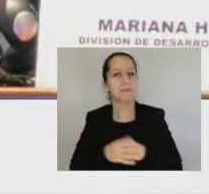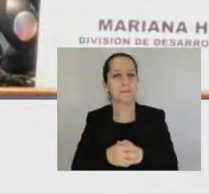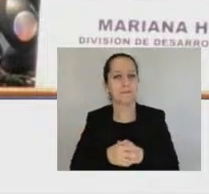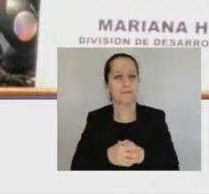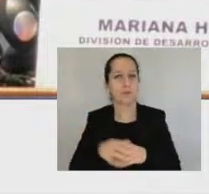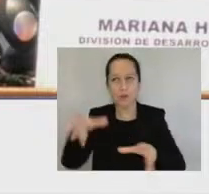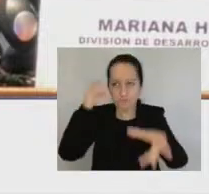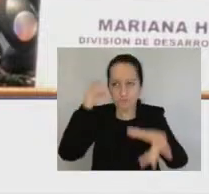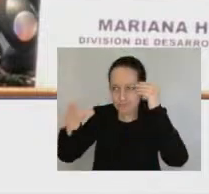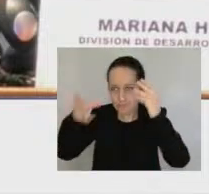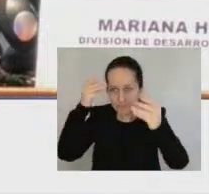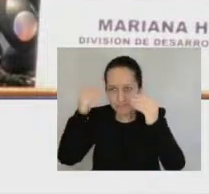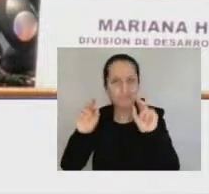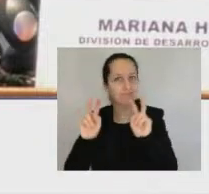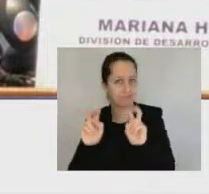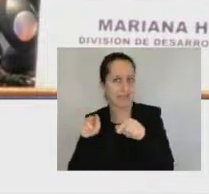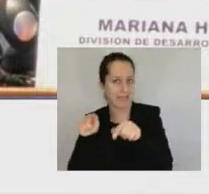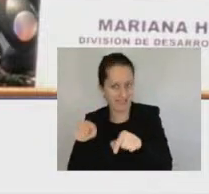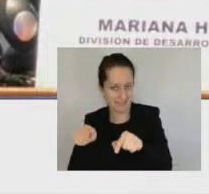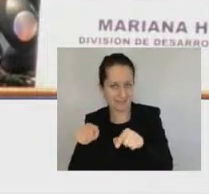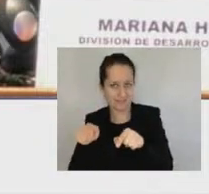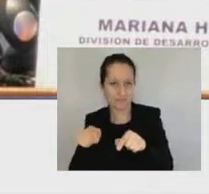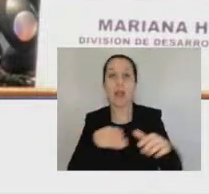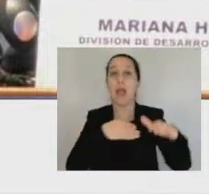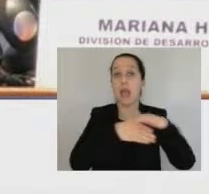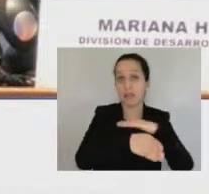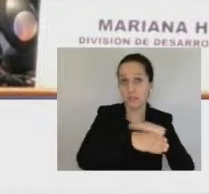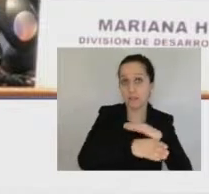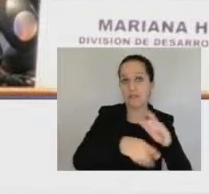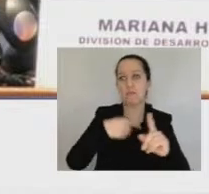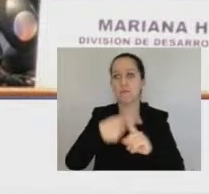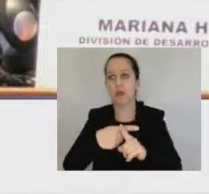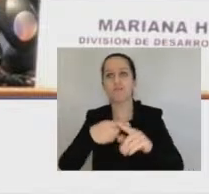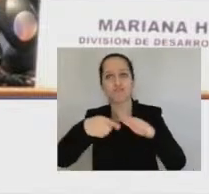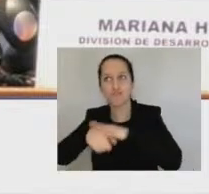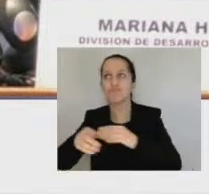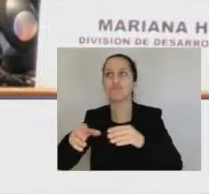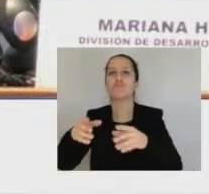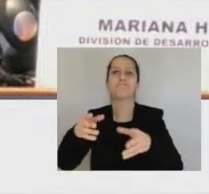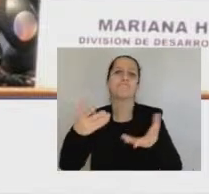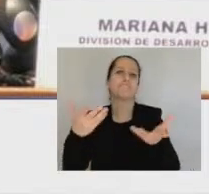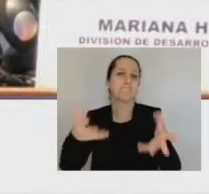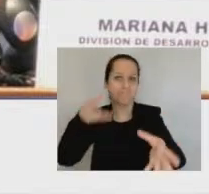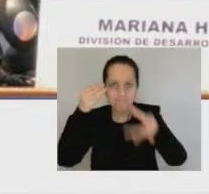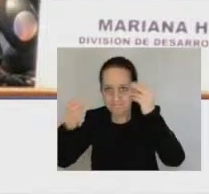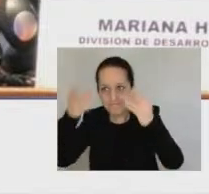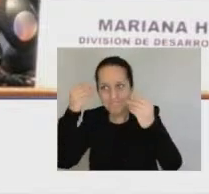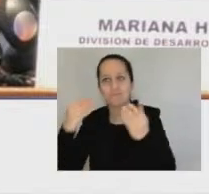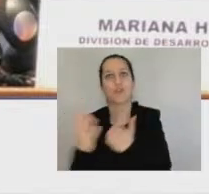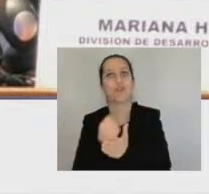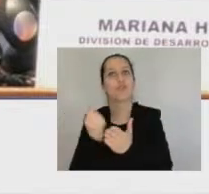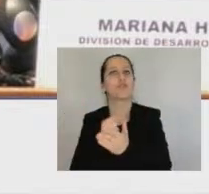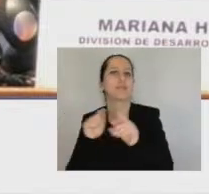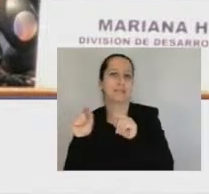themselves, not just as adjusted by access. It's an index that includes